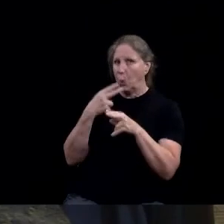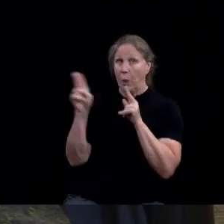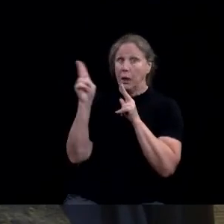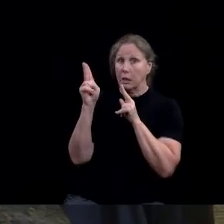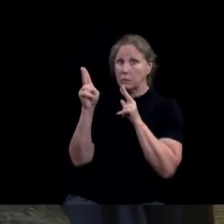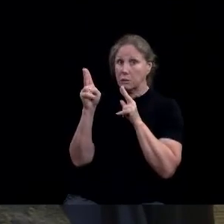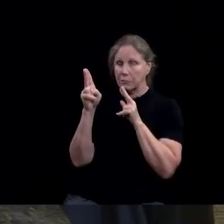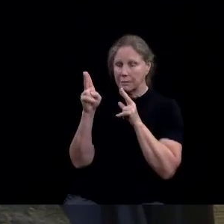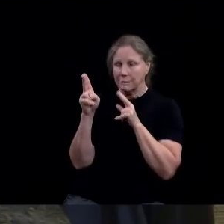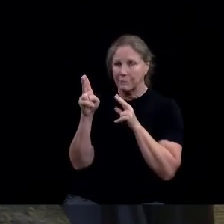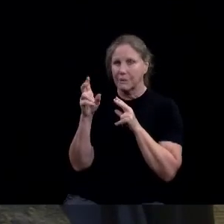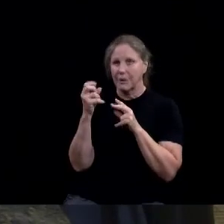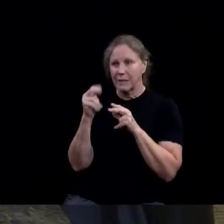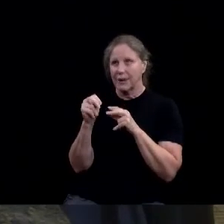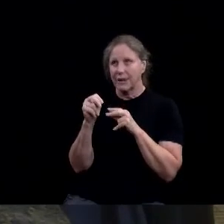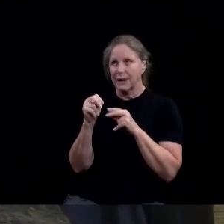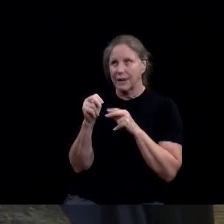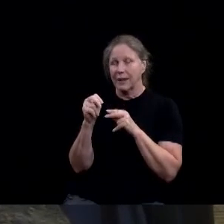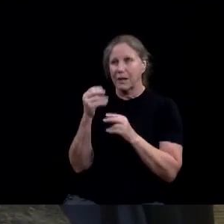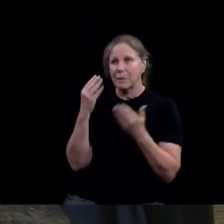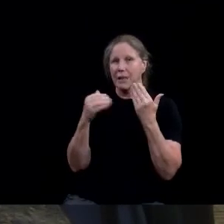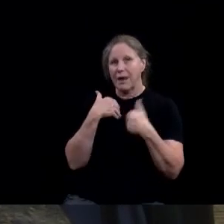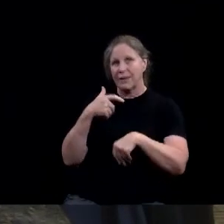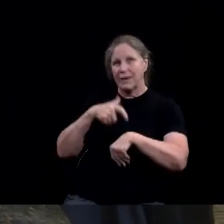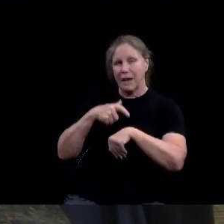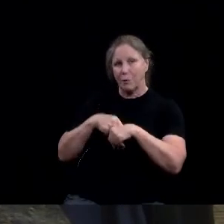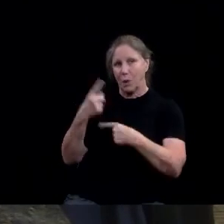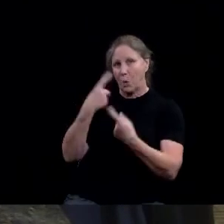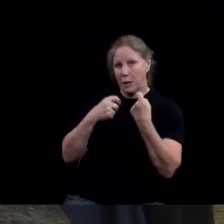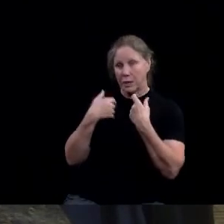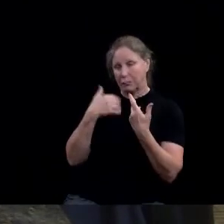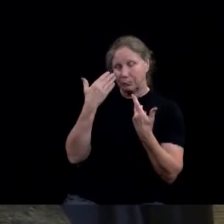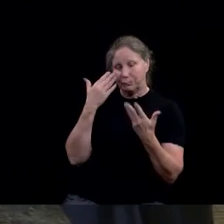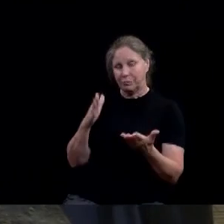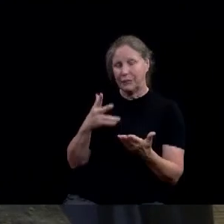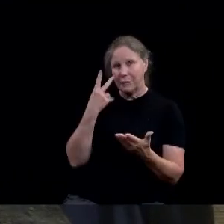for questions at the end. We'll have to see how long it takes. So just bear with us.